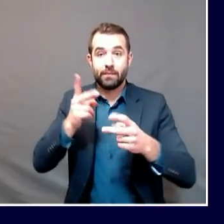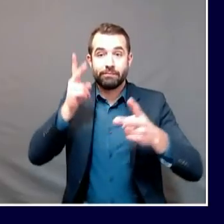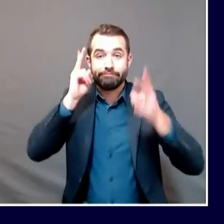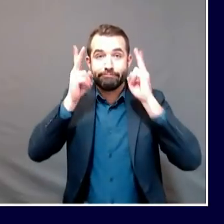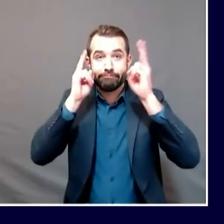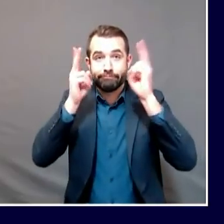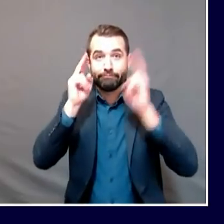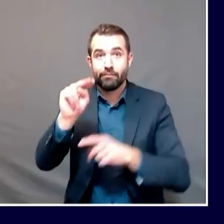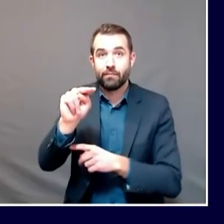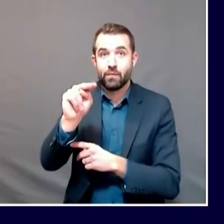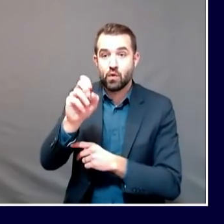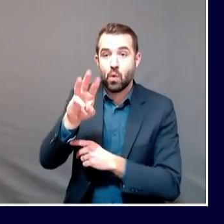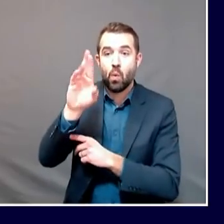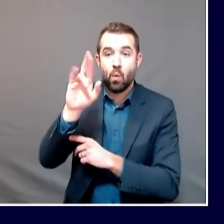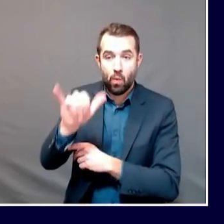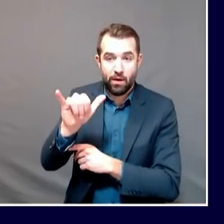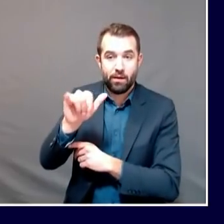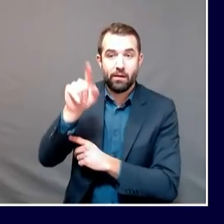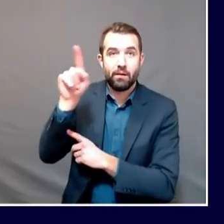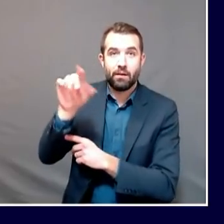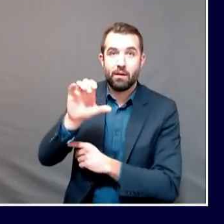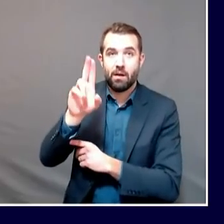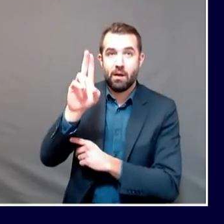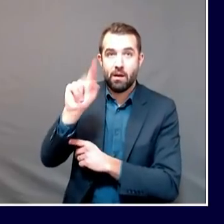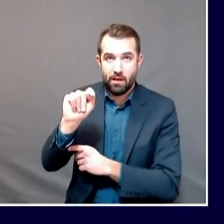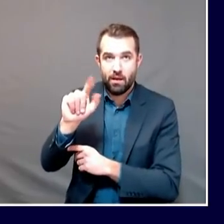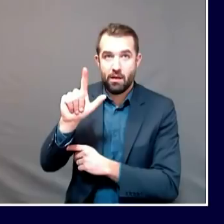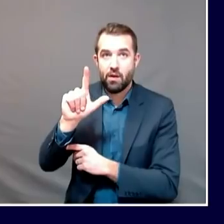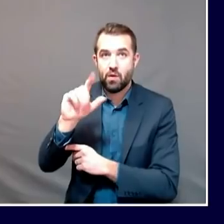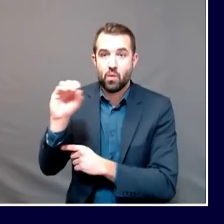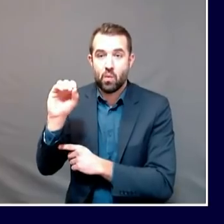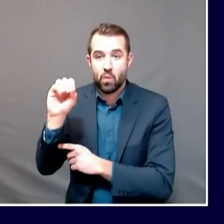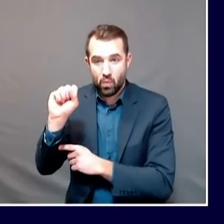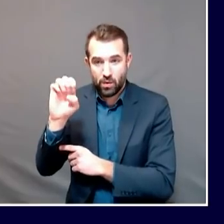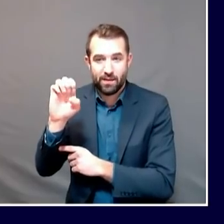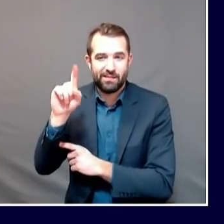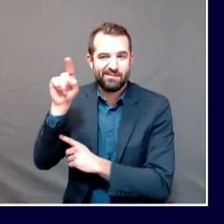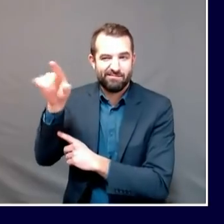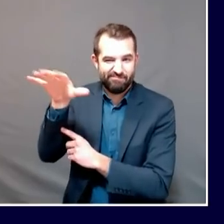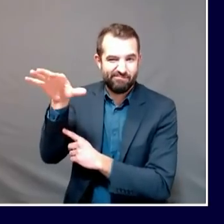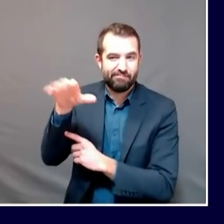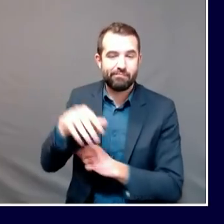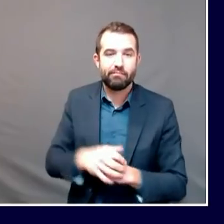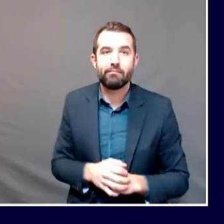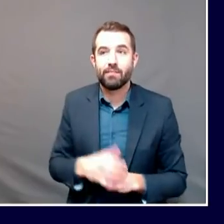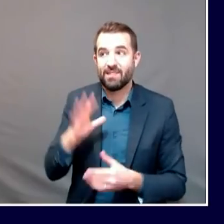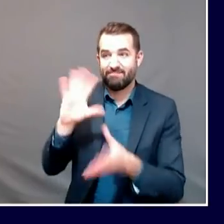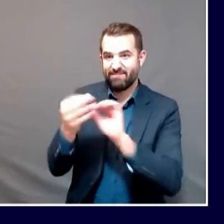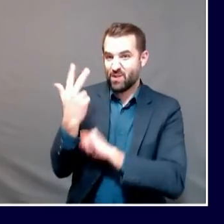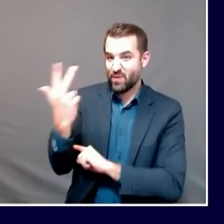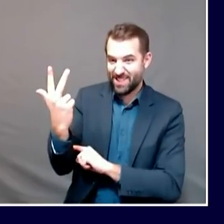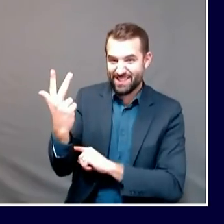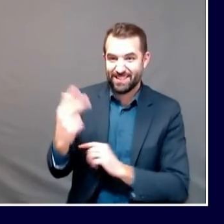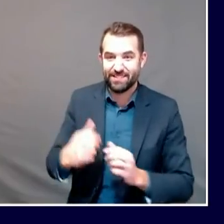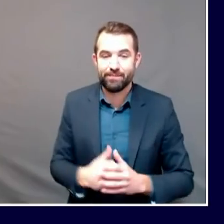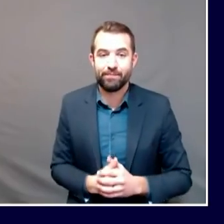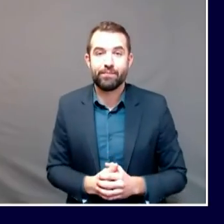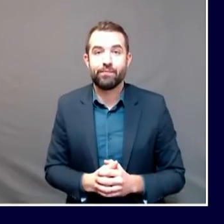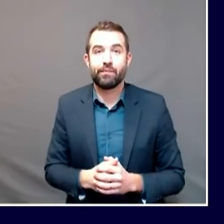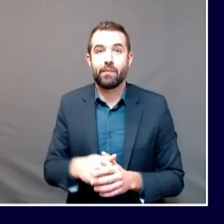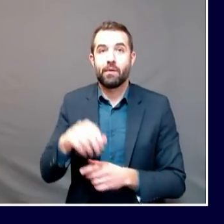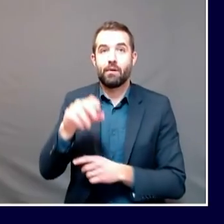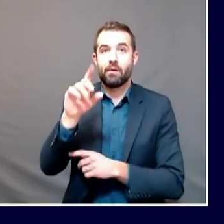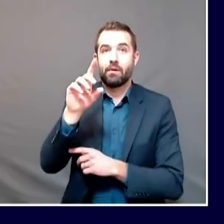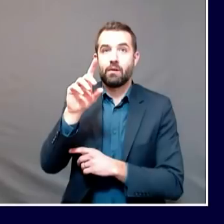we are aware of 3 cases, at Dirigo Elementary School, 6 cases, at Falmouth Elementary